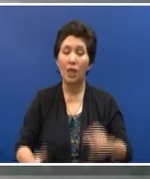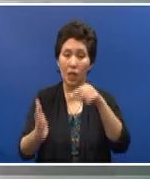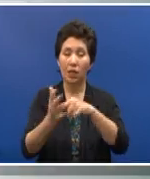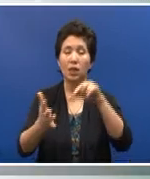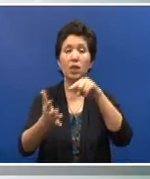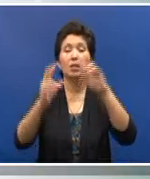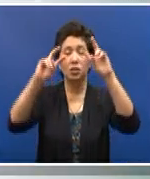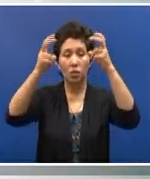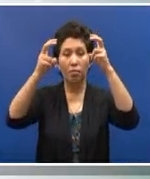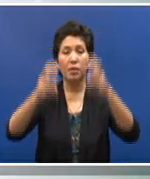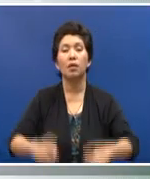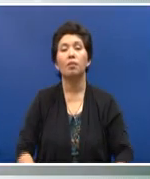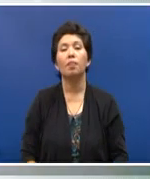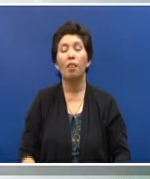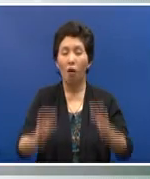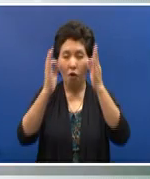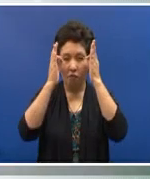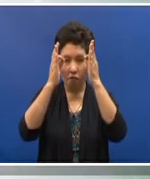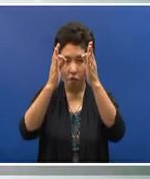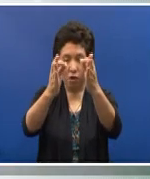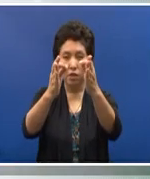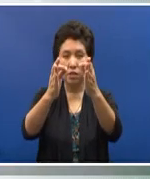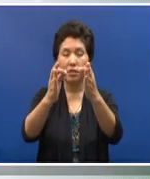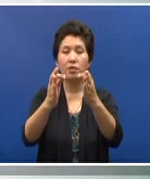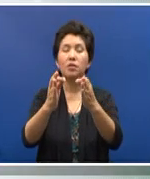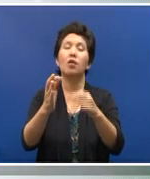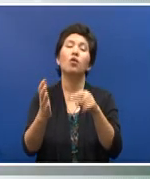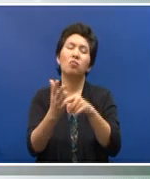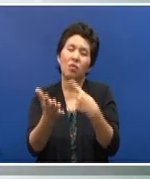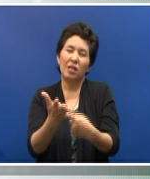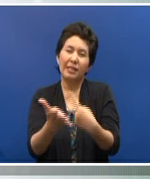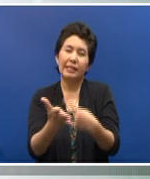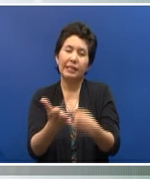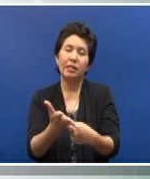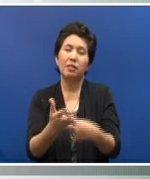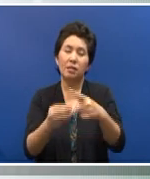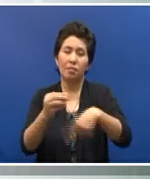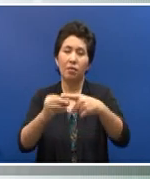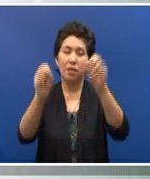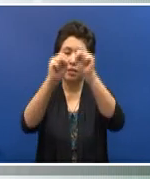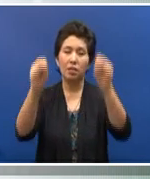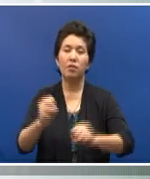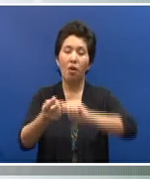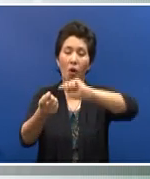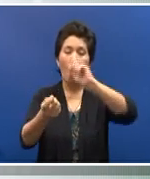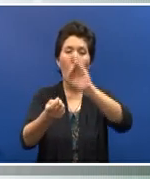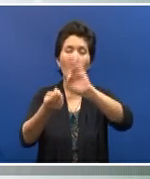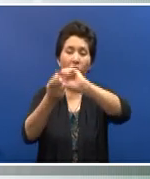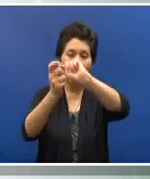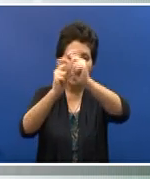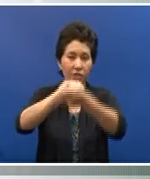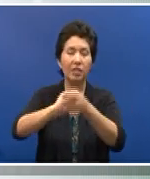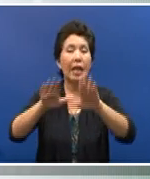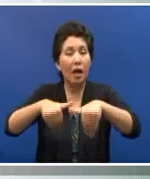this topic, the focus is to discuss about the systems of exchange and